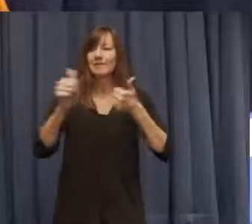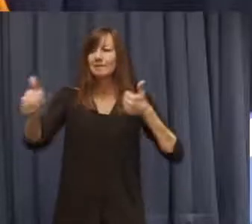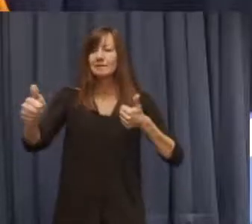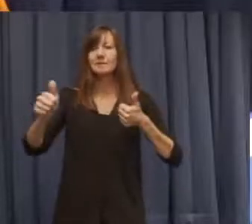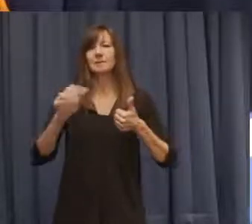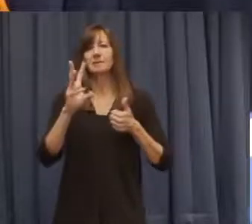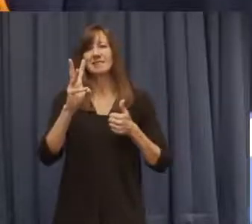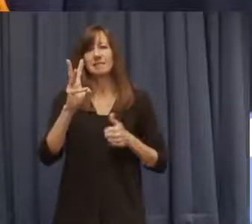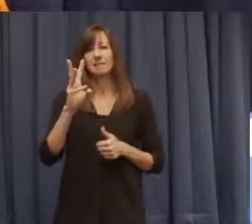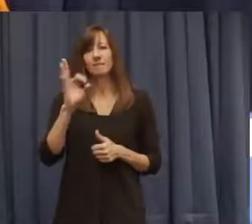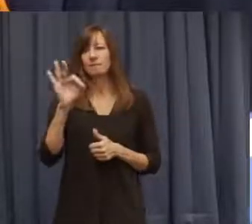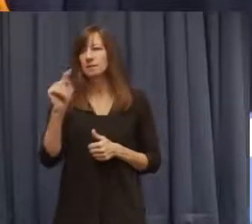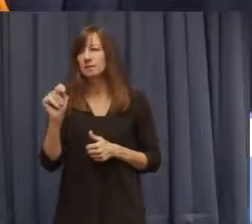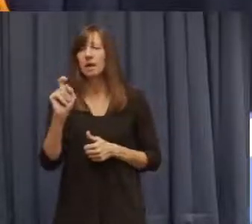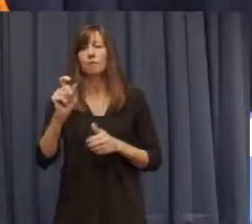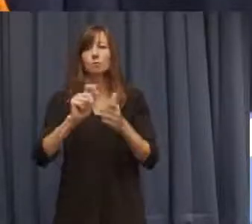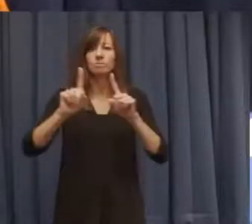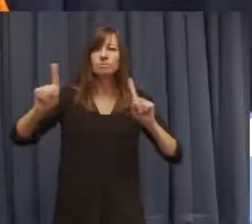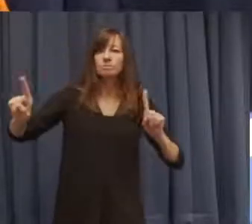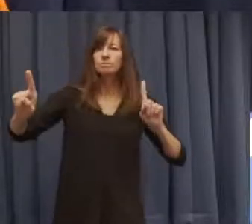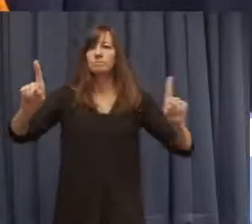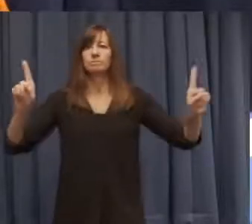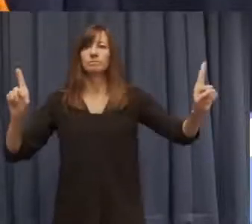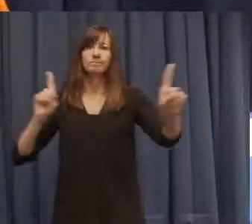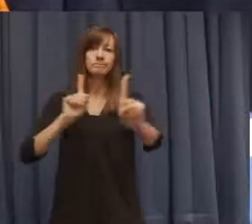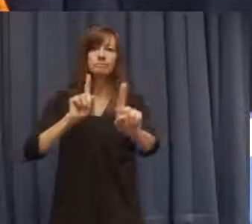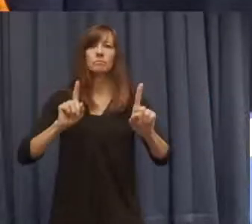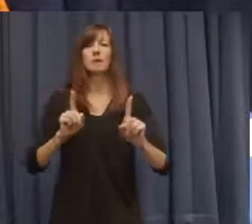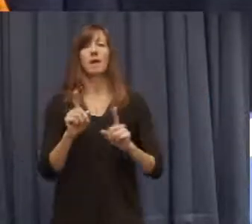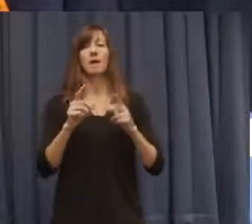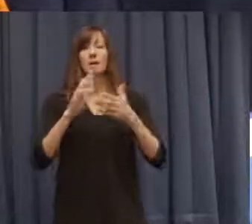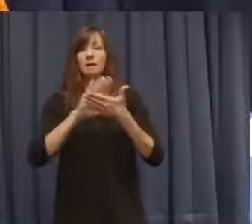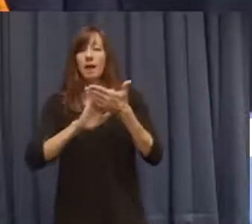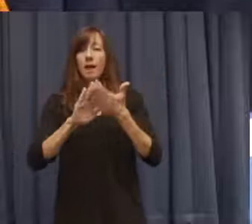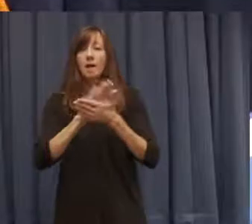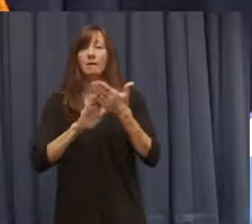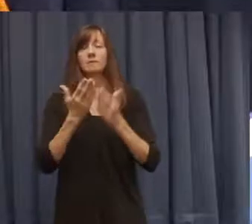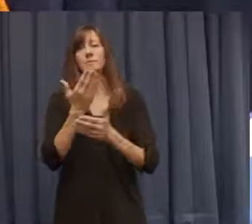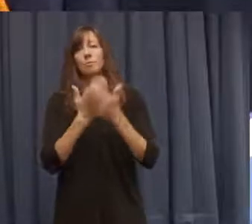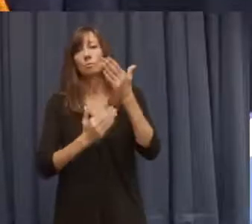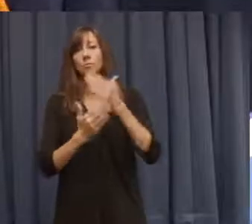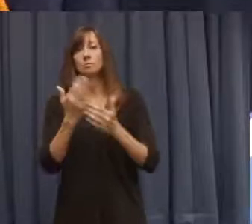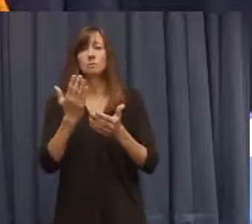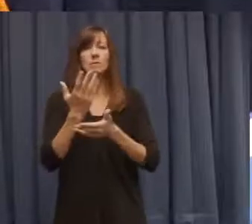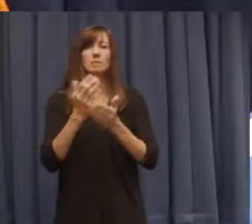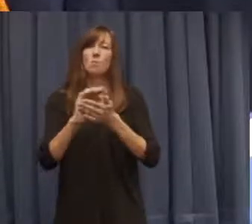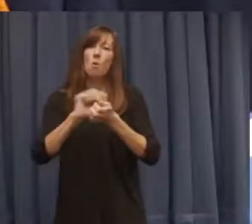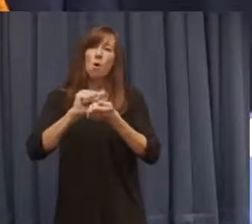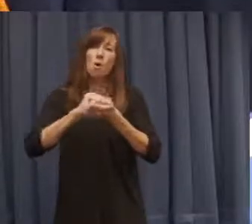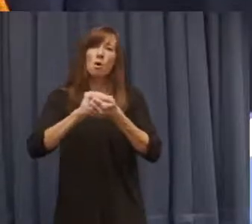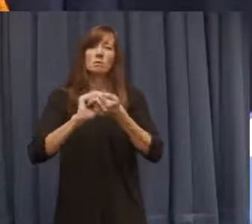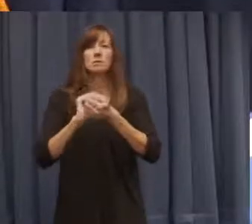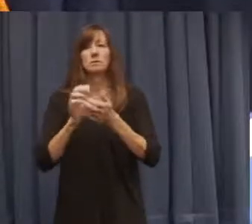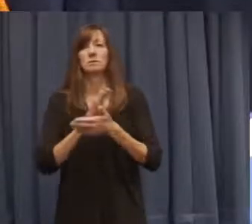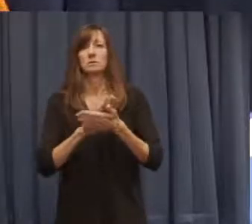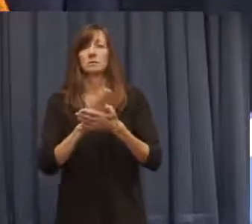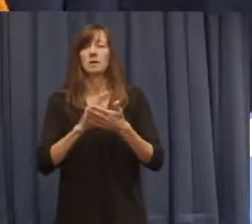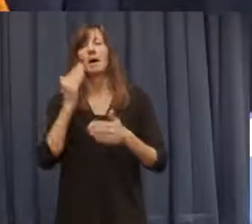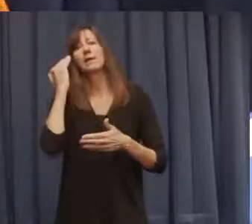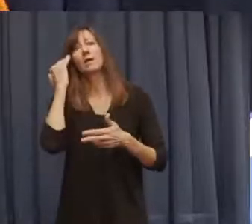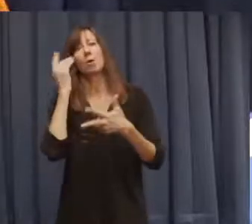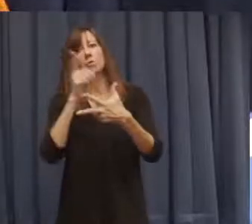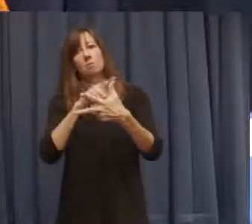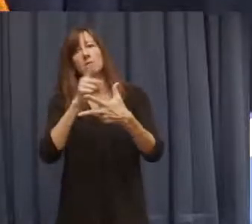three preventive steps, I'm sure at this point are getting old, and